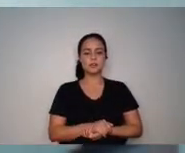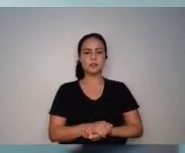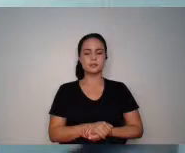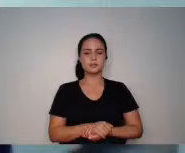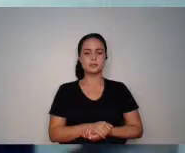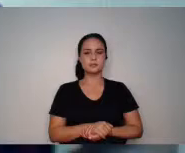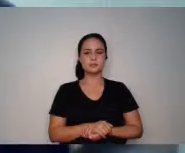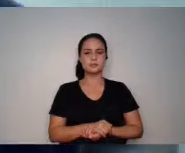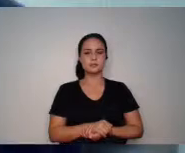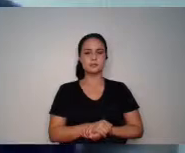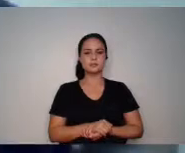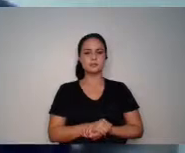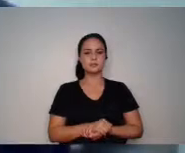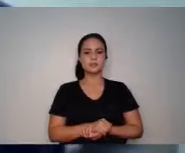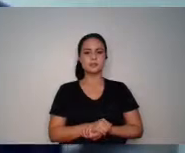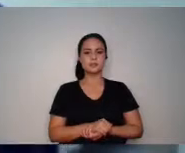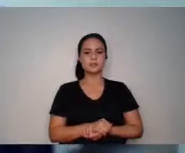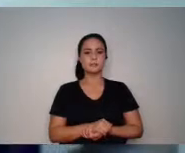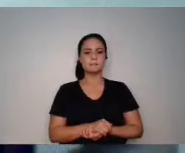of enlightenment